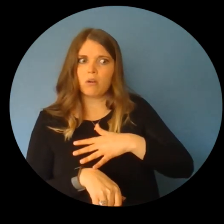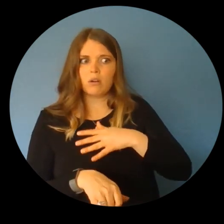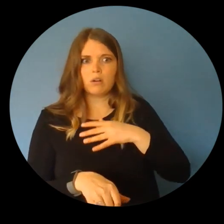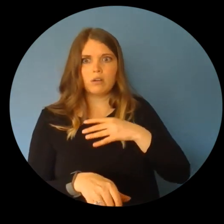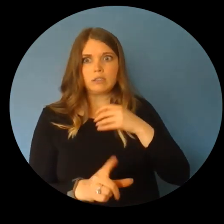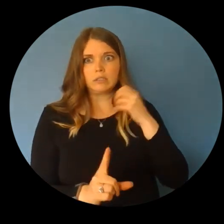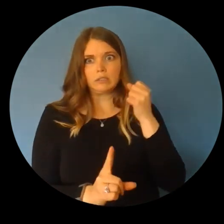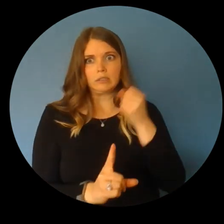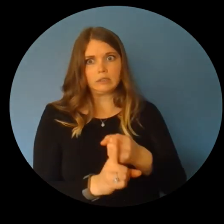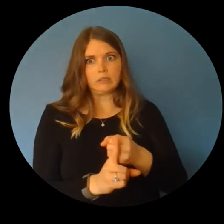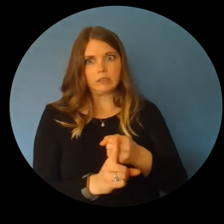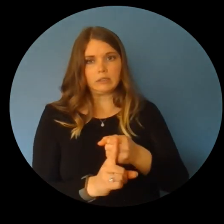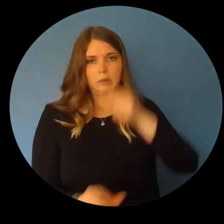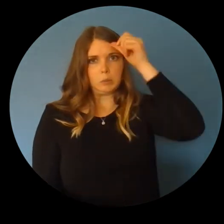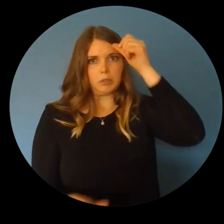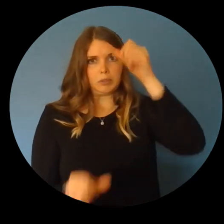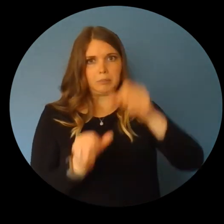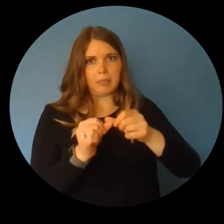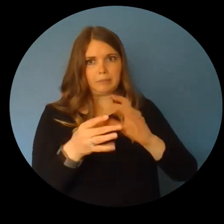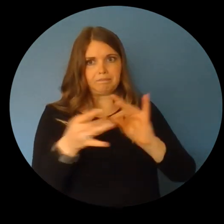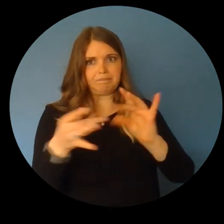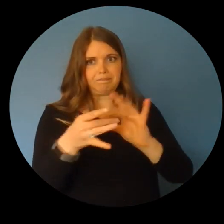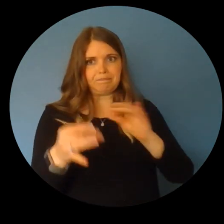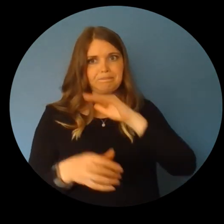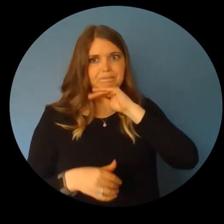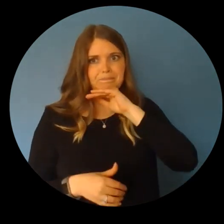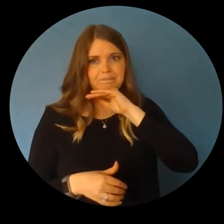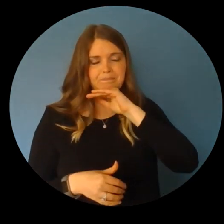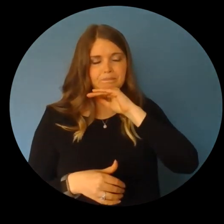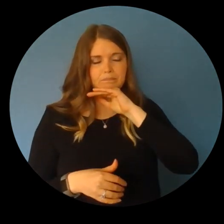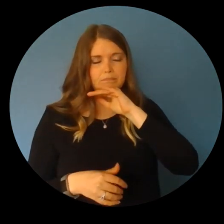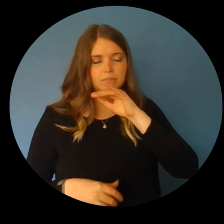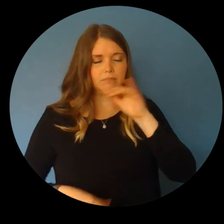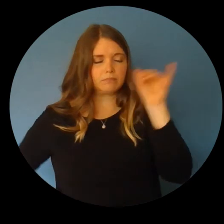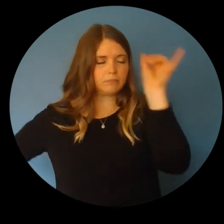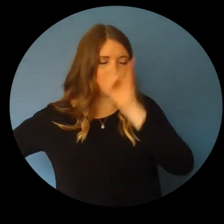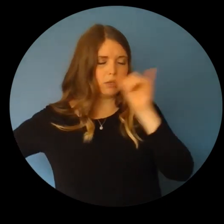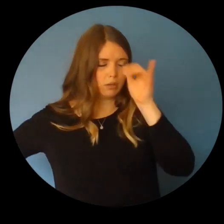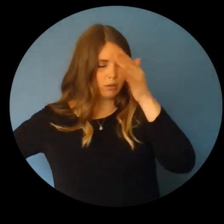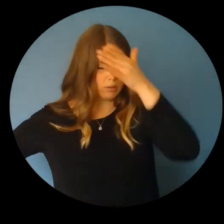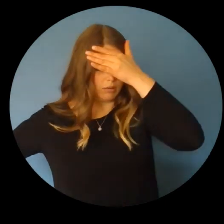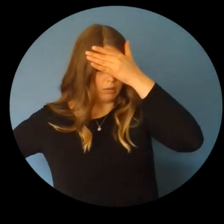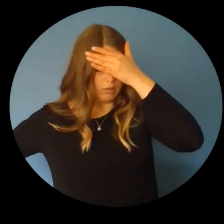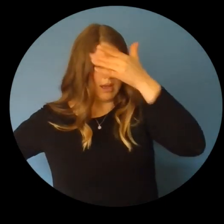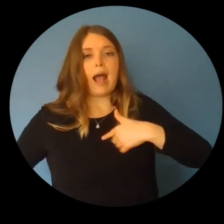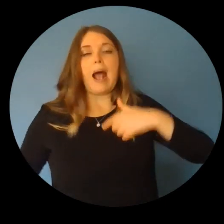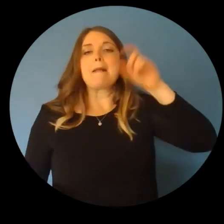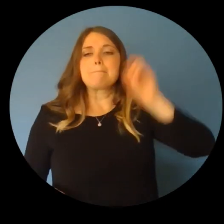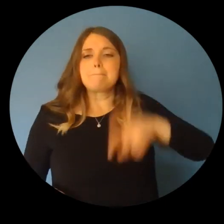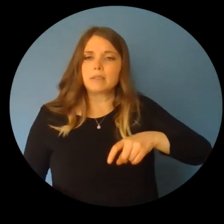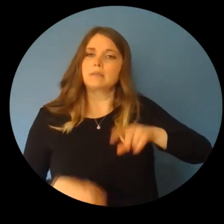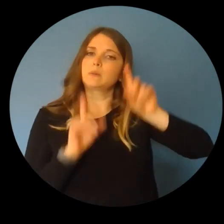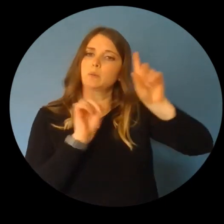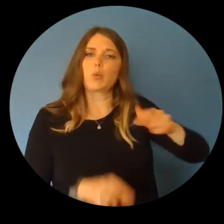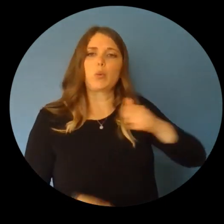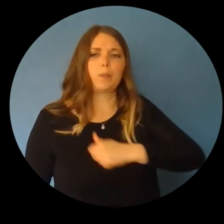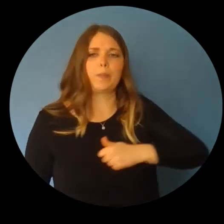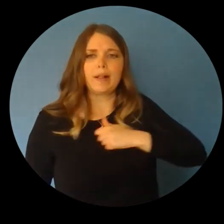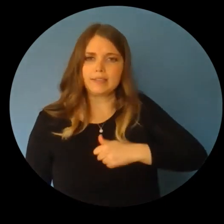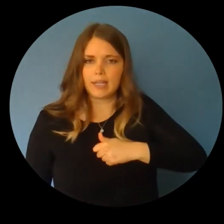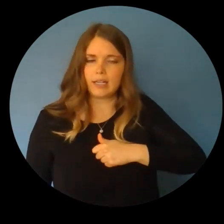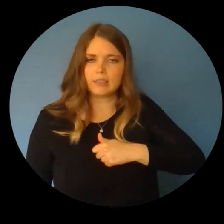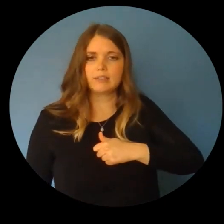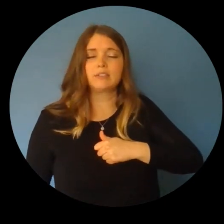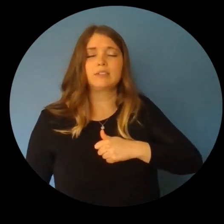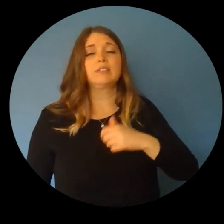had said to the pig. "Oh no," he thought, "I must go and apologize." Early